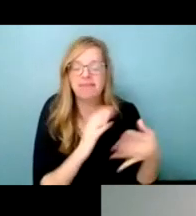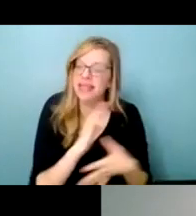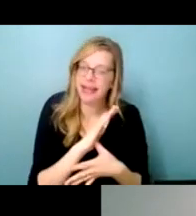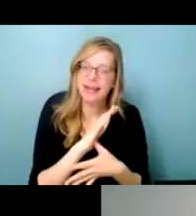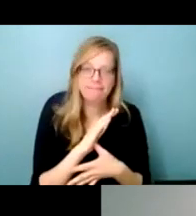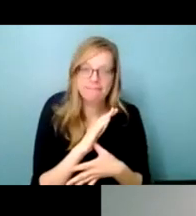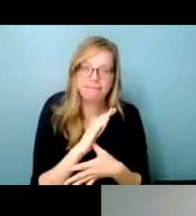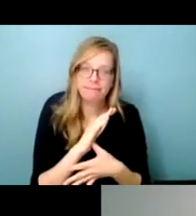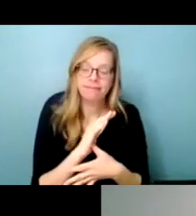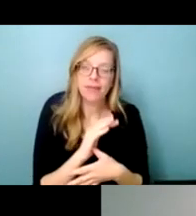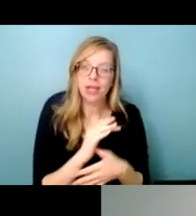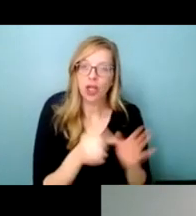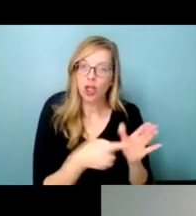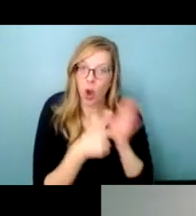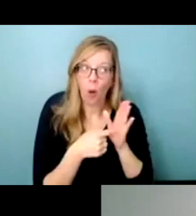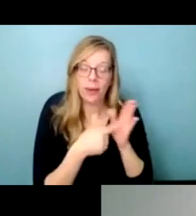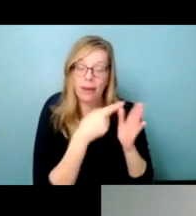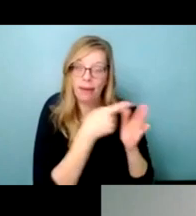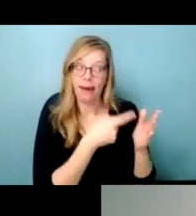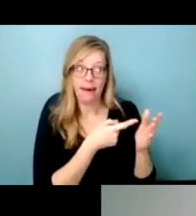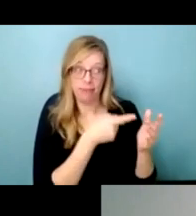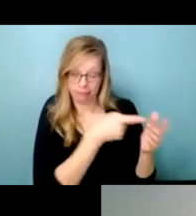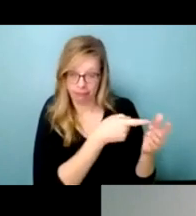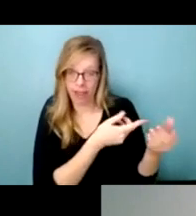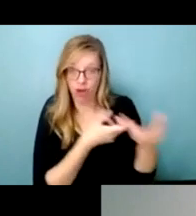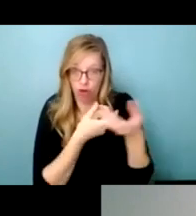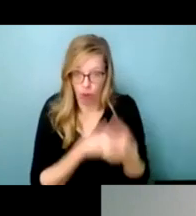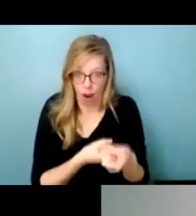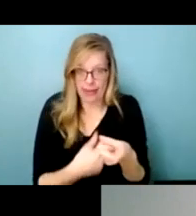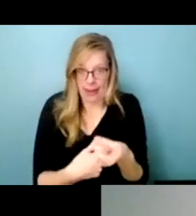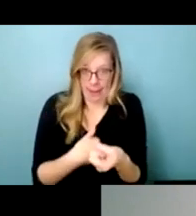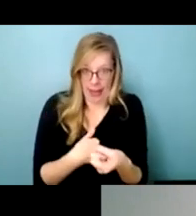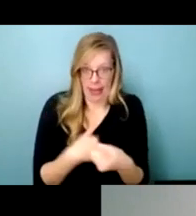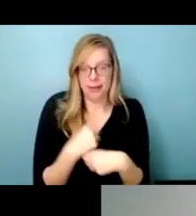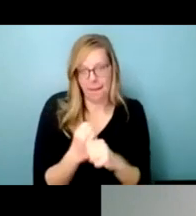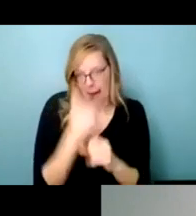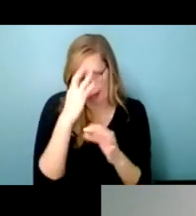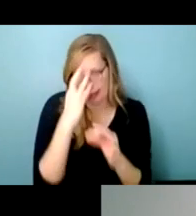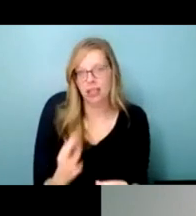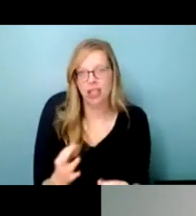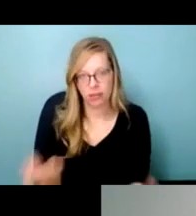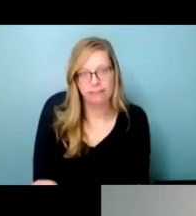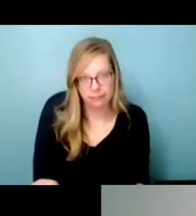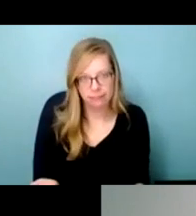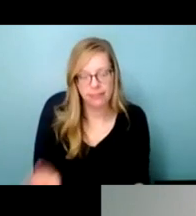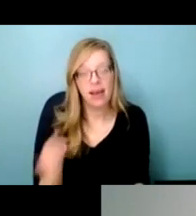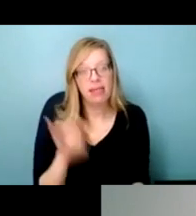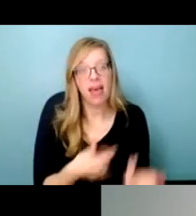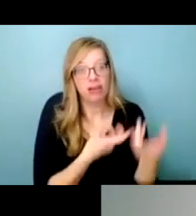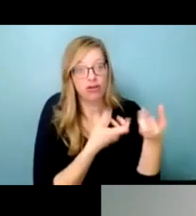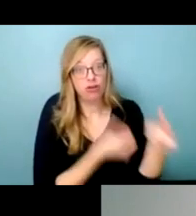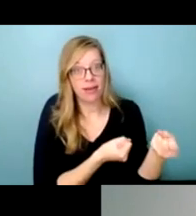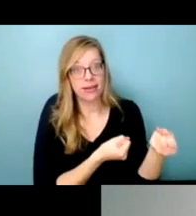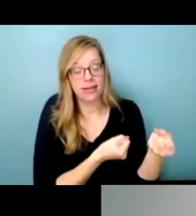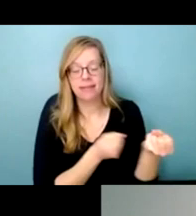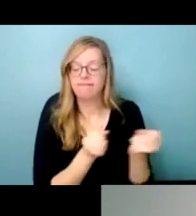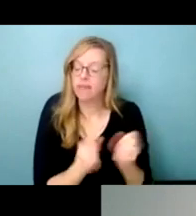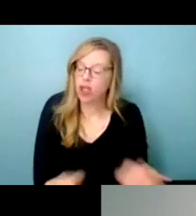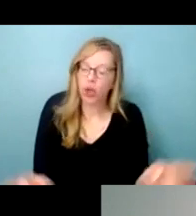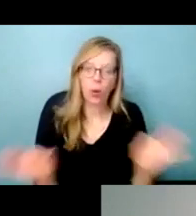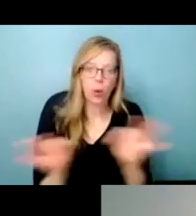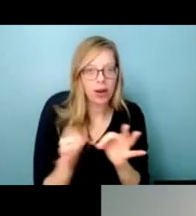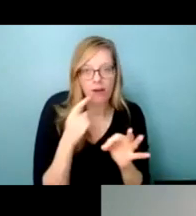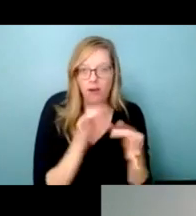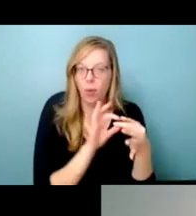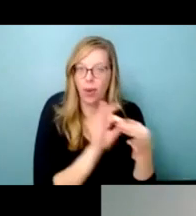me that my funder trusts me to make decisions. And that trust is critical for the relationship.